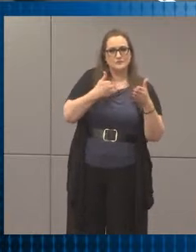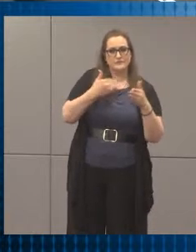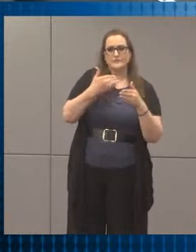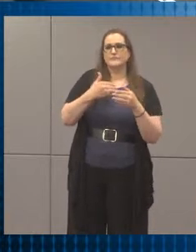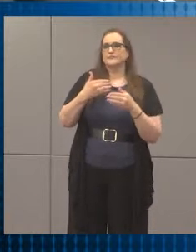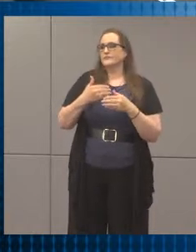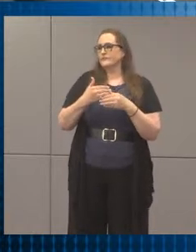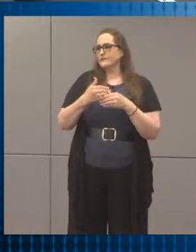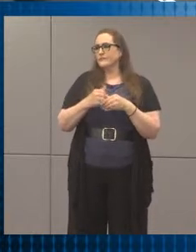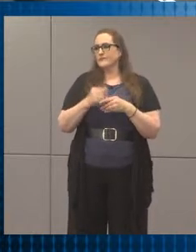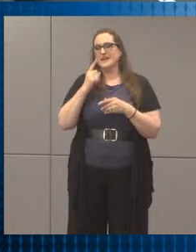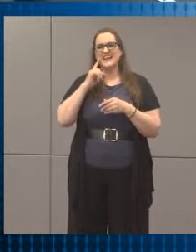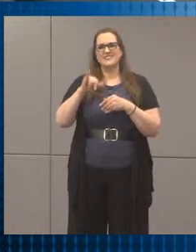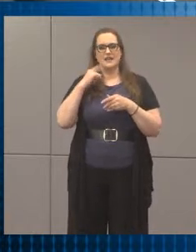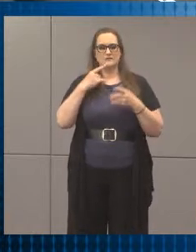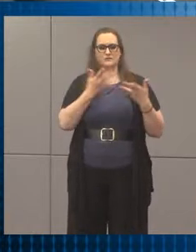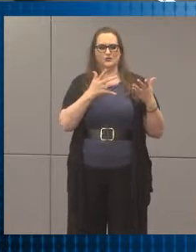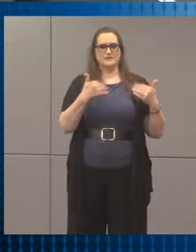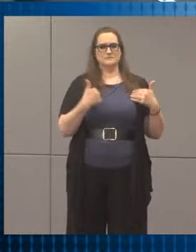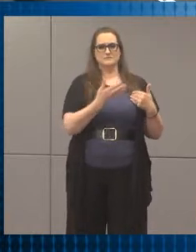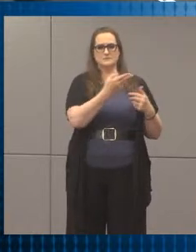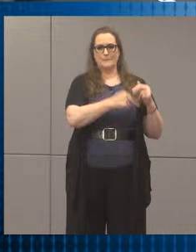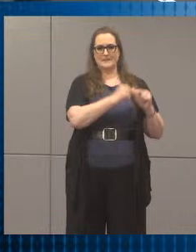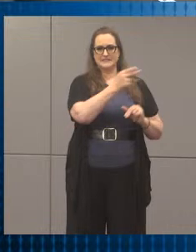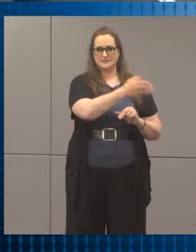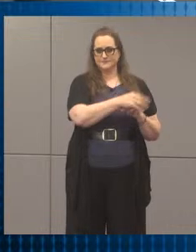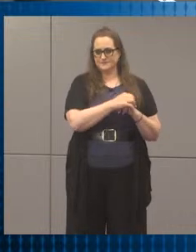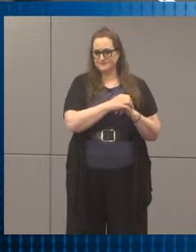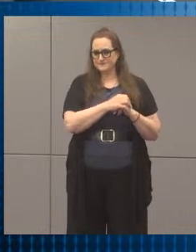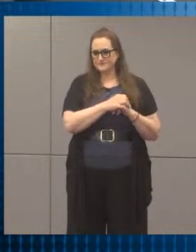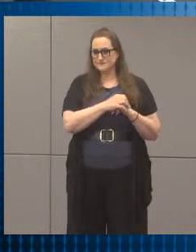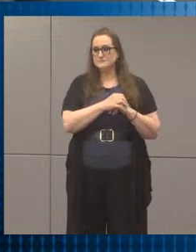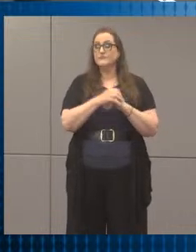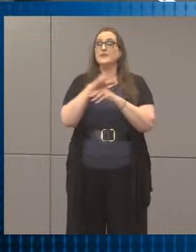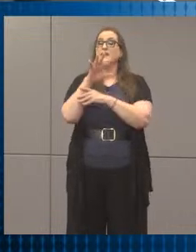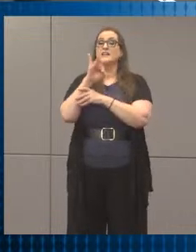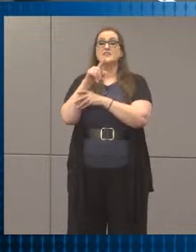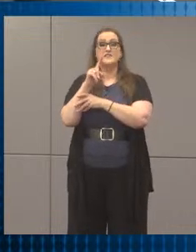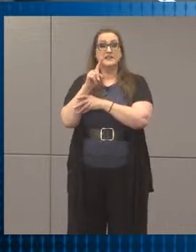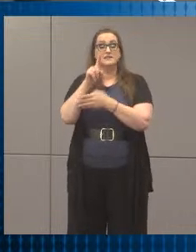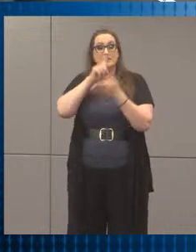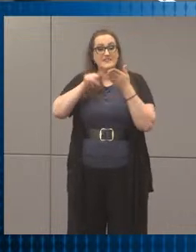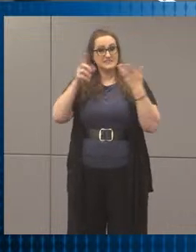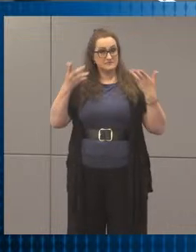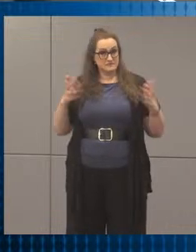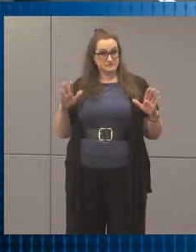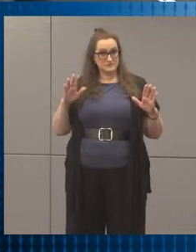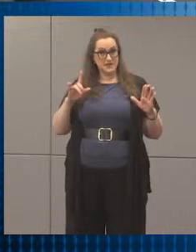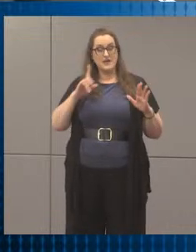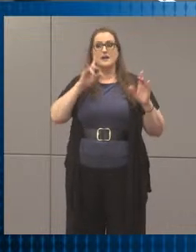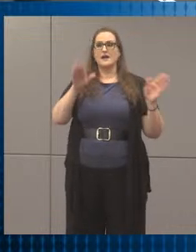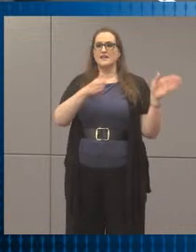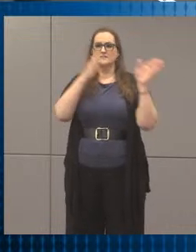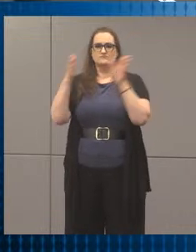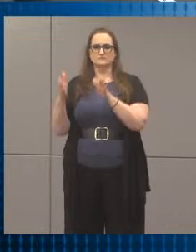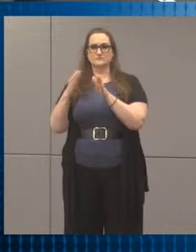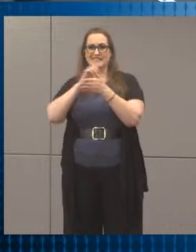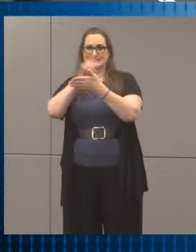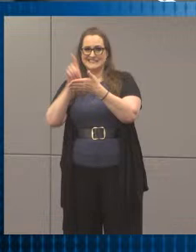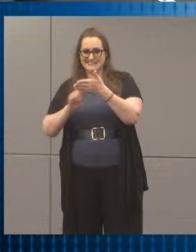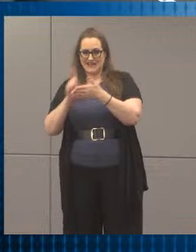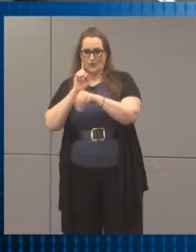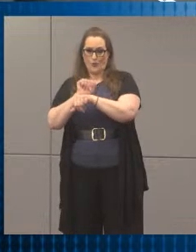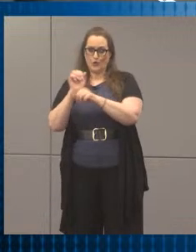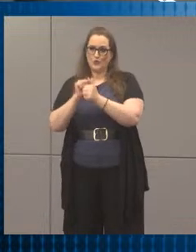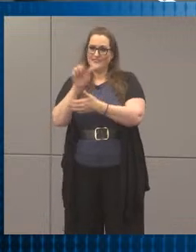repair anything in the existing building. After the field investigations, we go straight into design. We have worked with